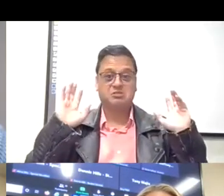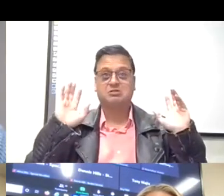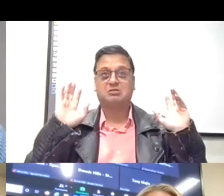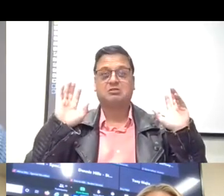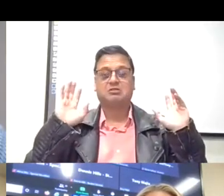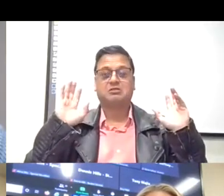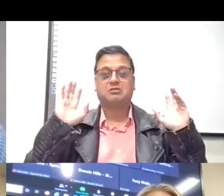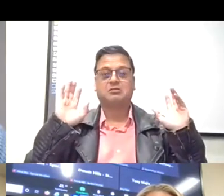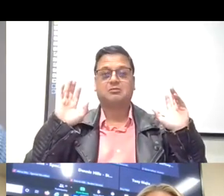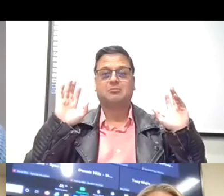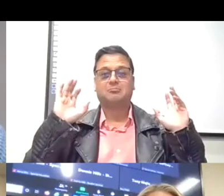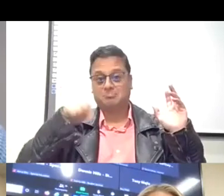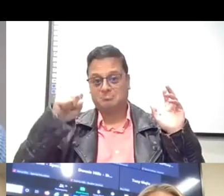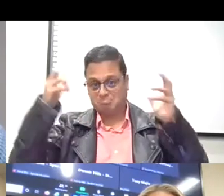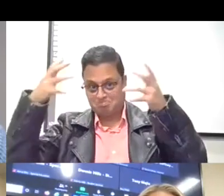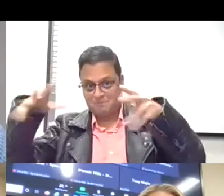I'll make a motion to adjourn.